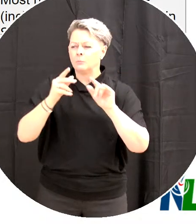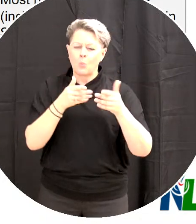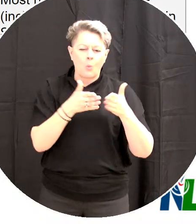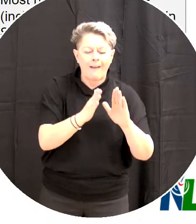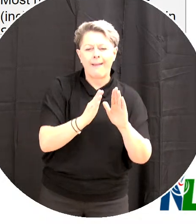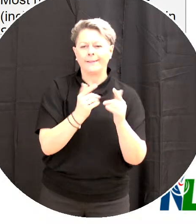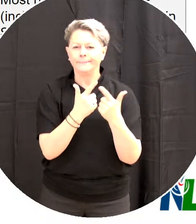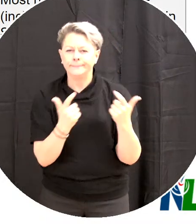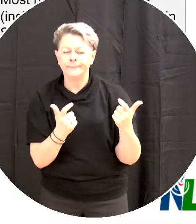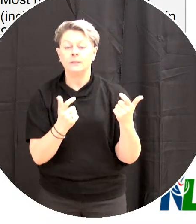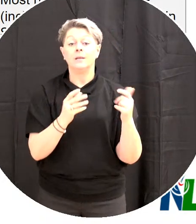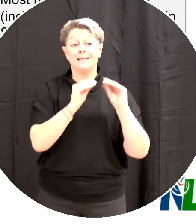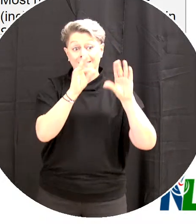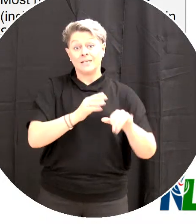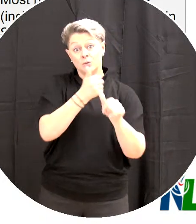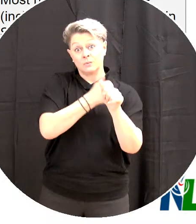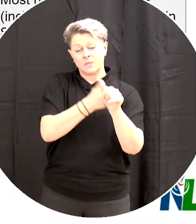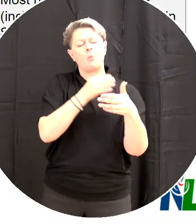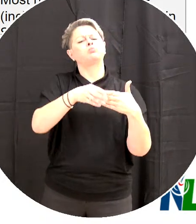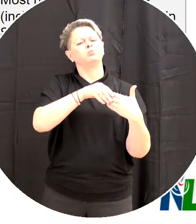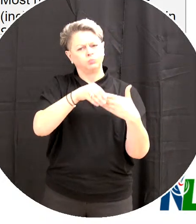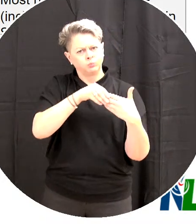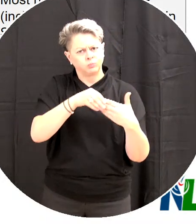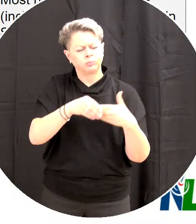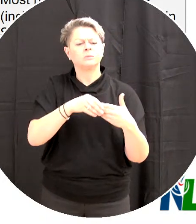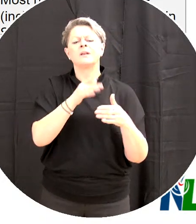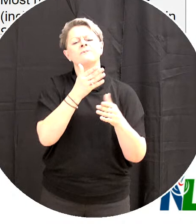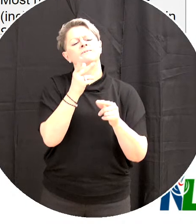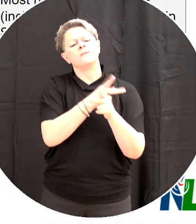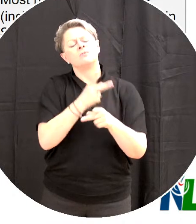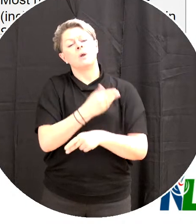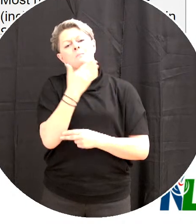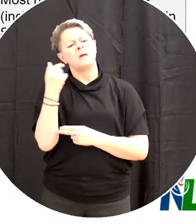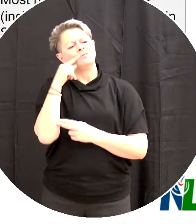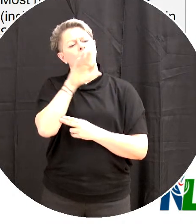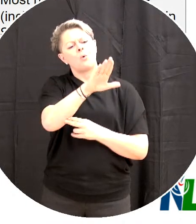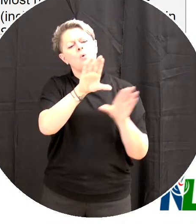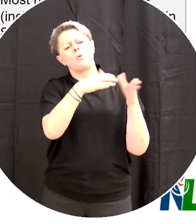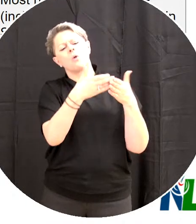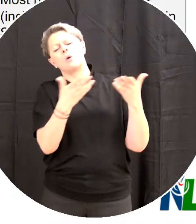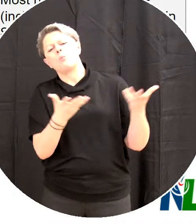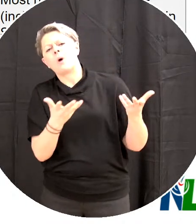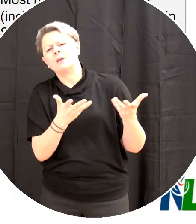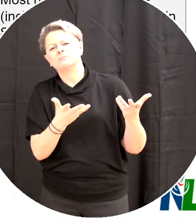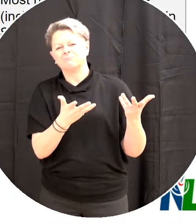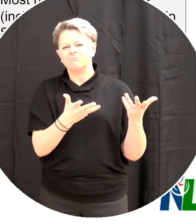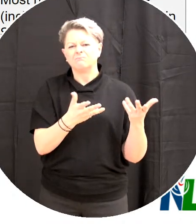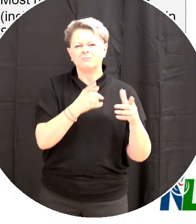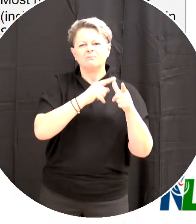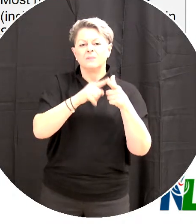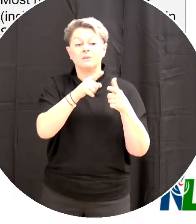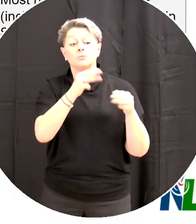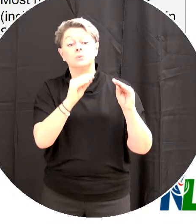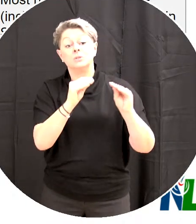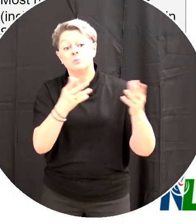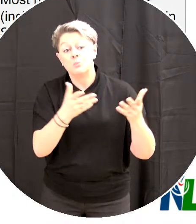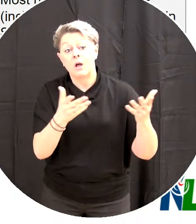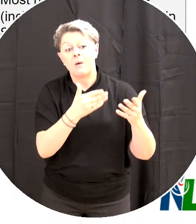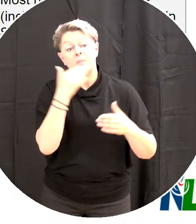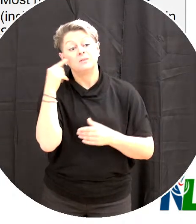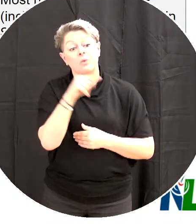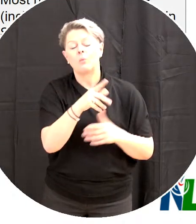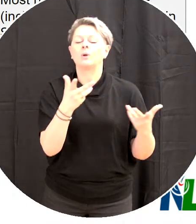teachers have, of course, the flexibility to determine what works best for their classrooms and their subject areas. Meanwhile,